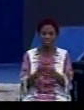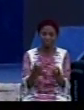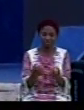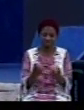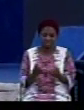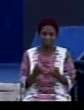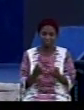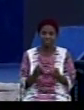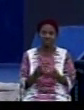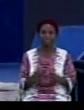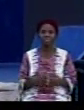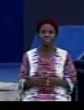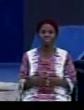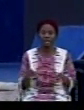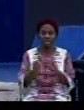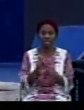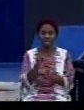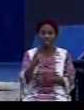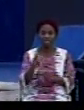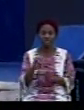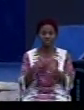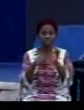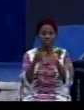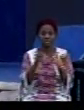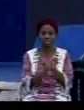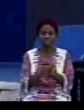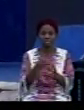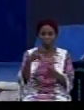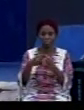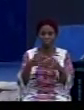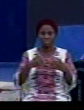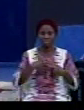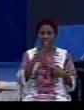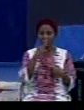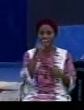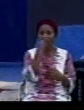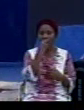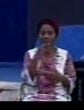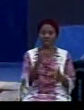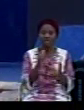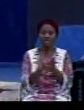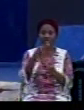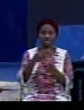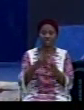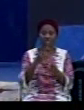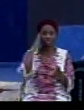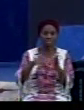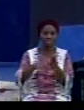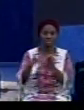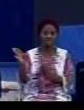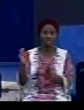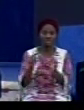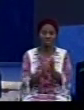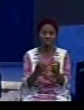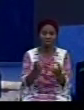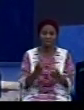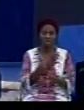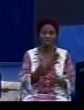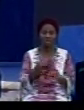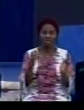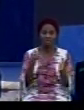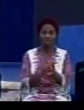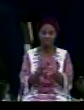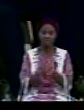name had been mentioned. That name will take away that leprosy and that incurable disease